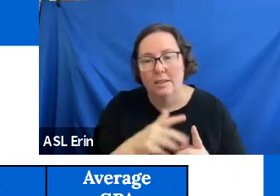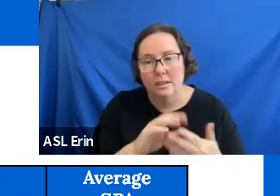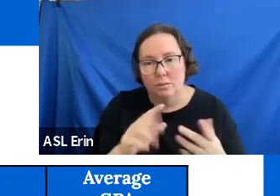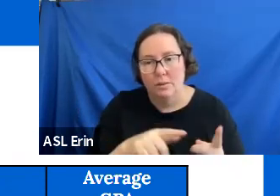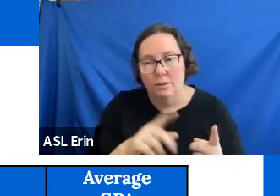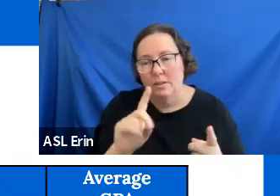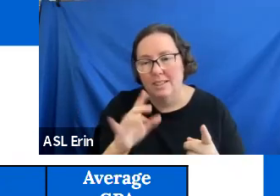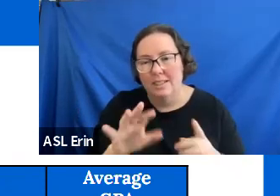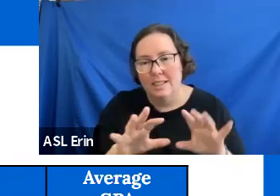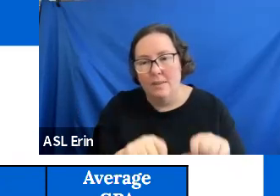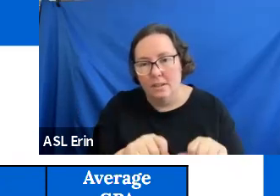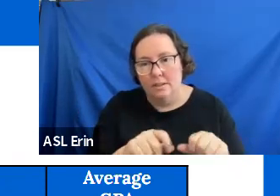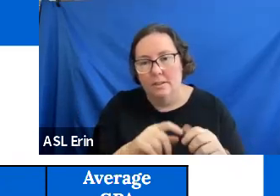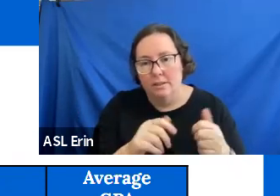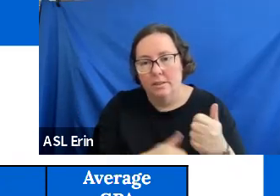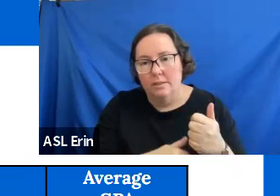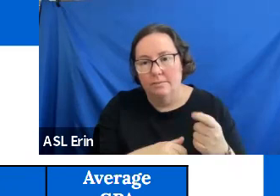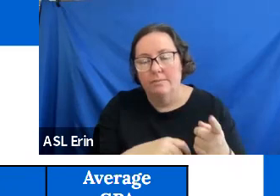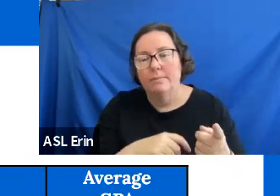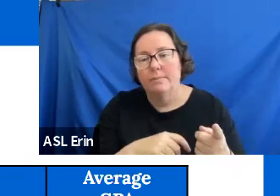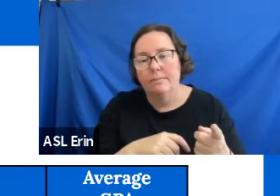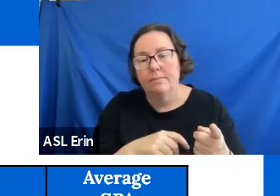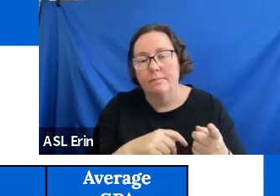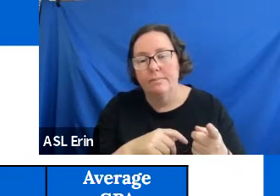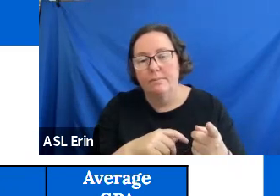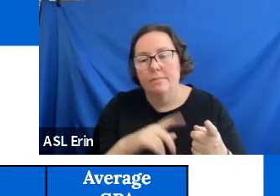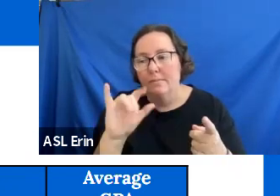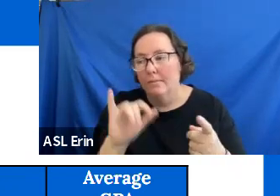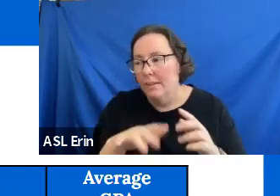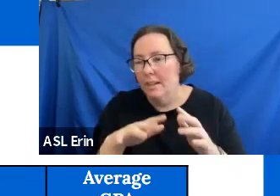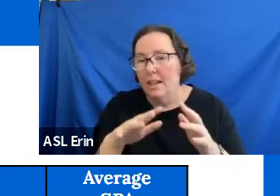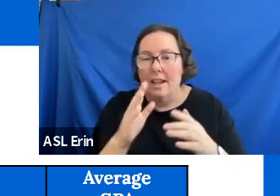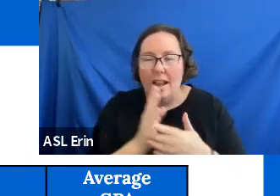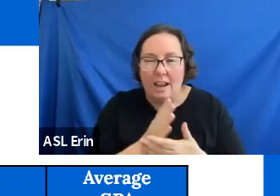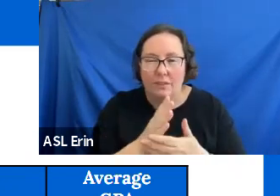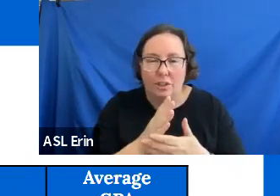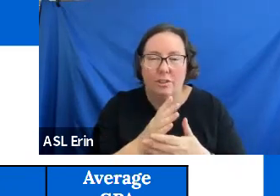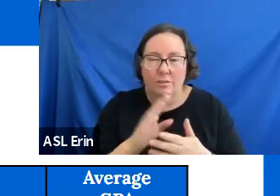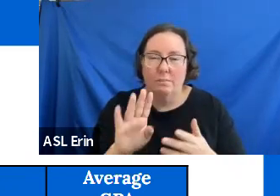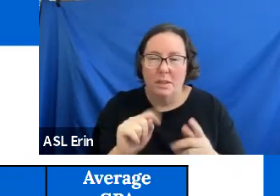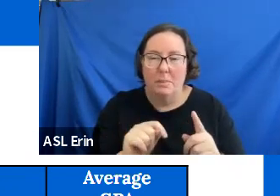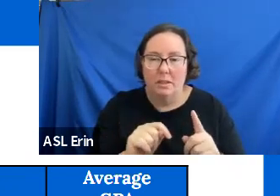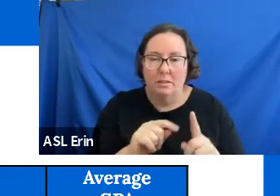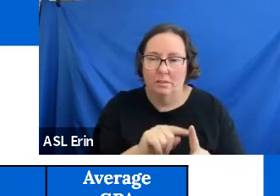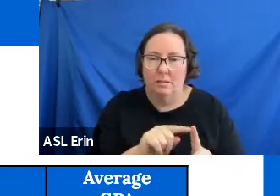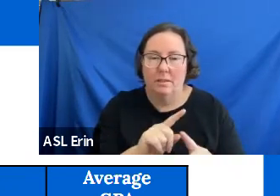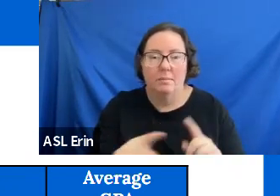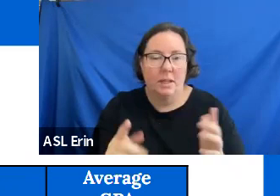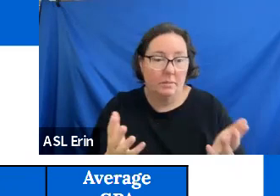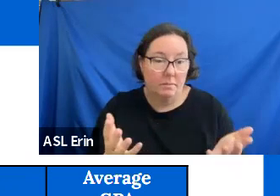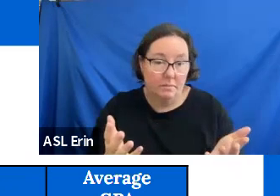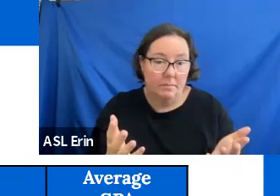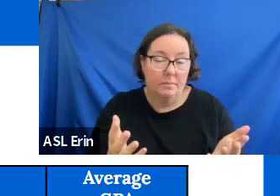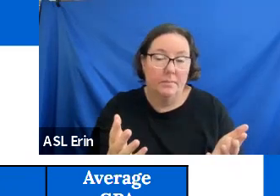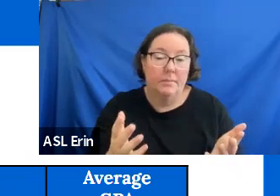in DCF custody. That average there is in the B+ zone. So as we think about some of